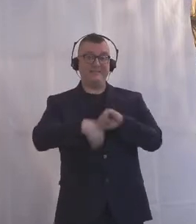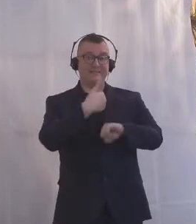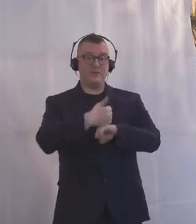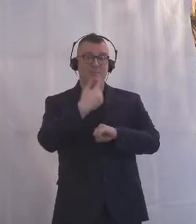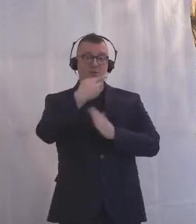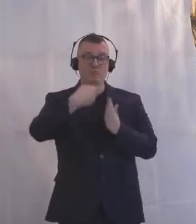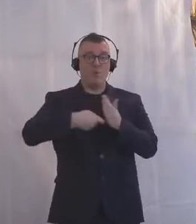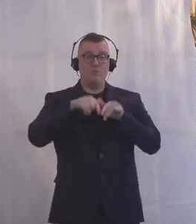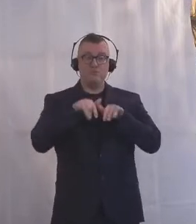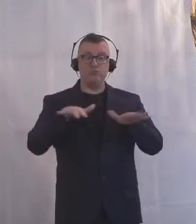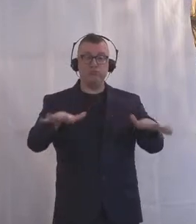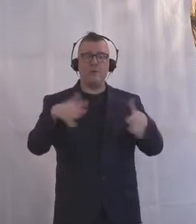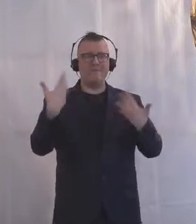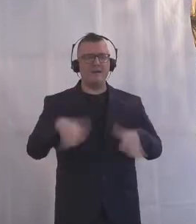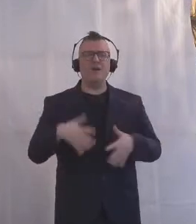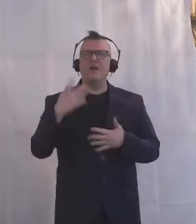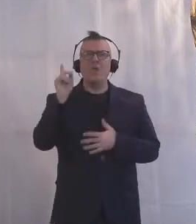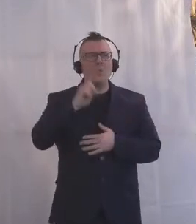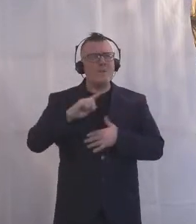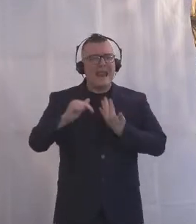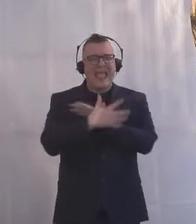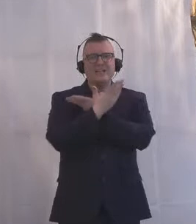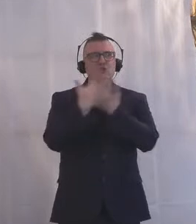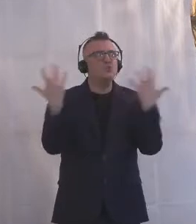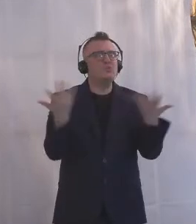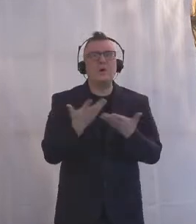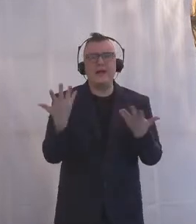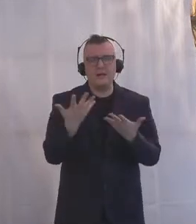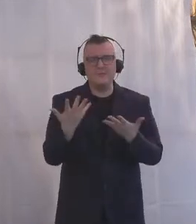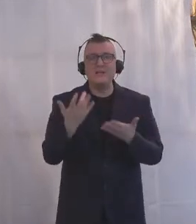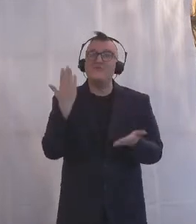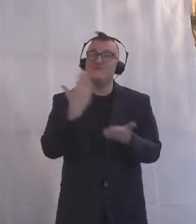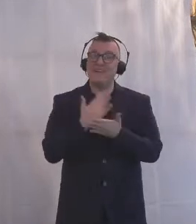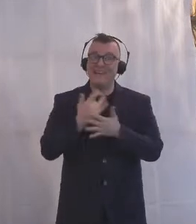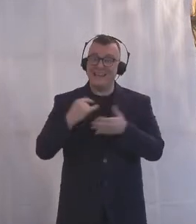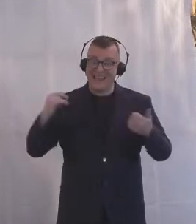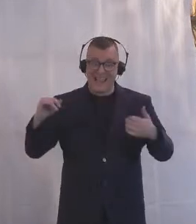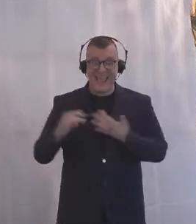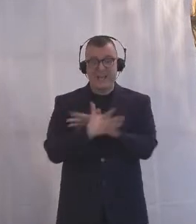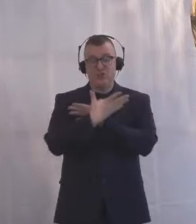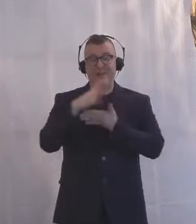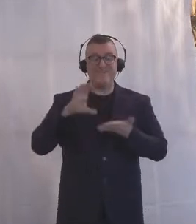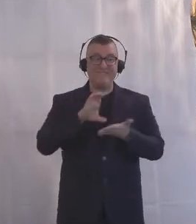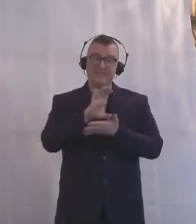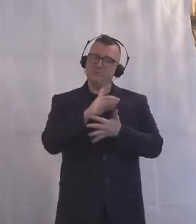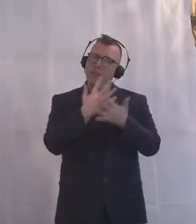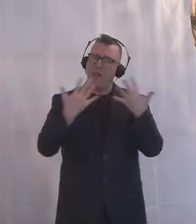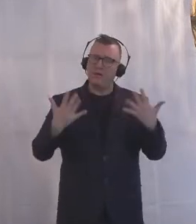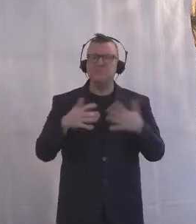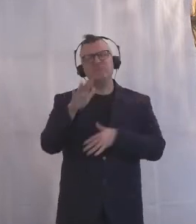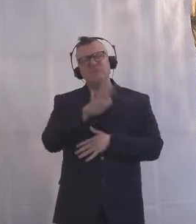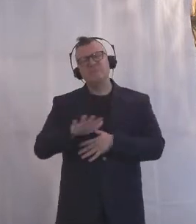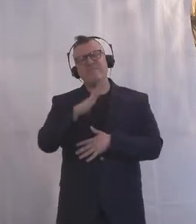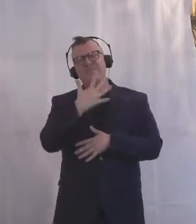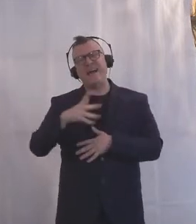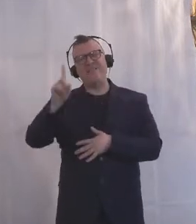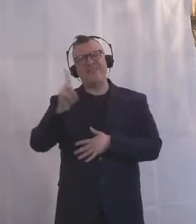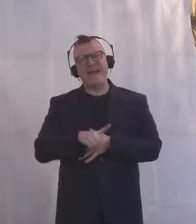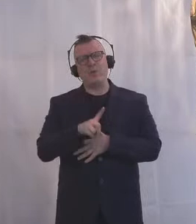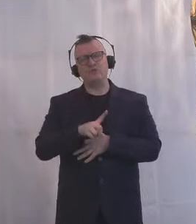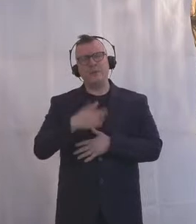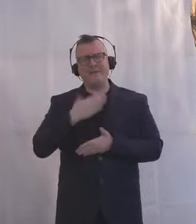report about where are the women angels, and there's a lot of women angel investors. There's around 5,000 that have invested in more than